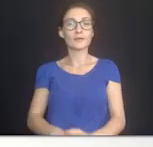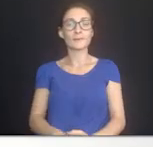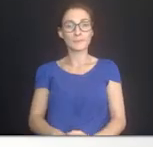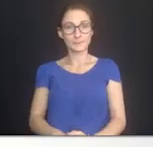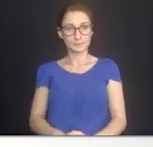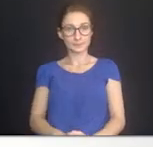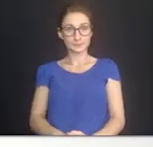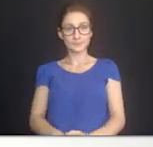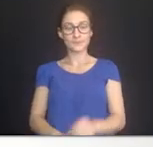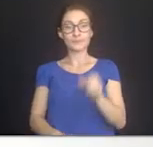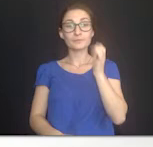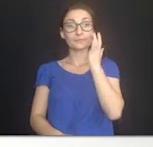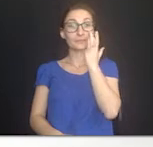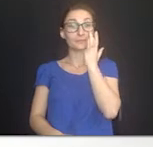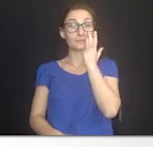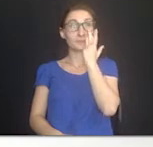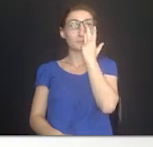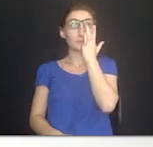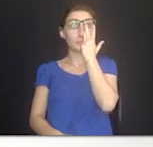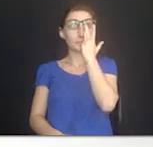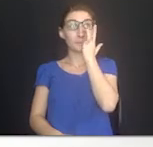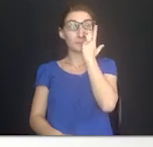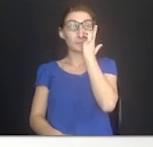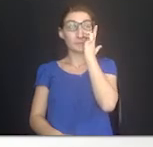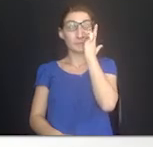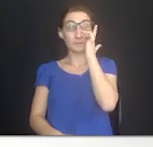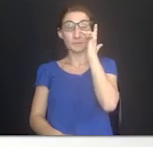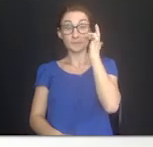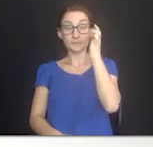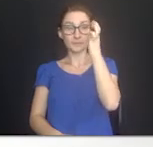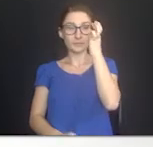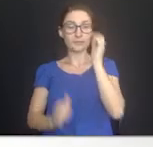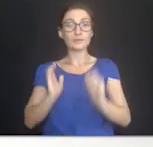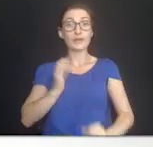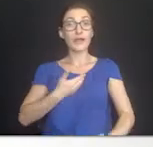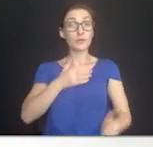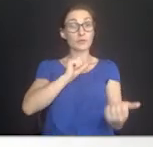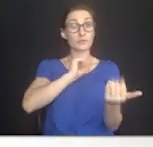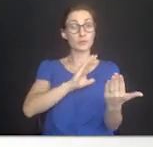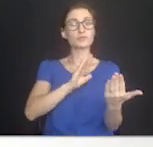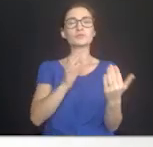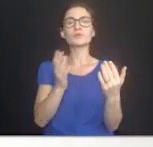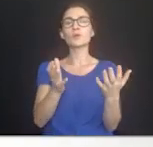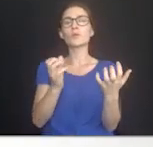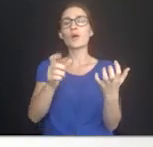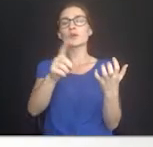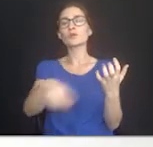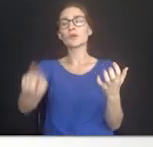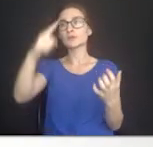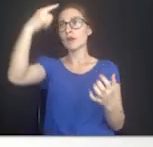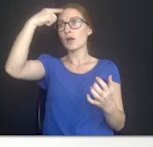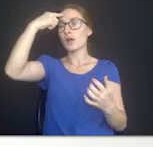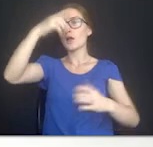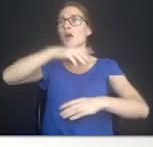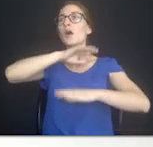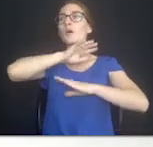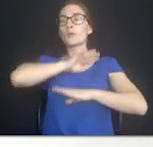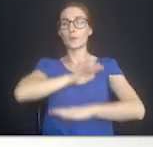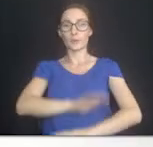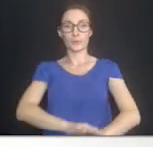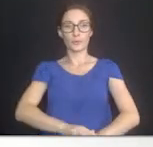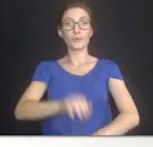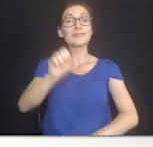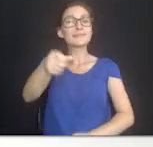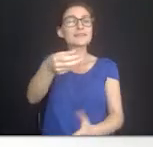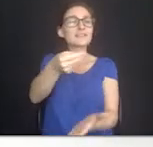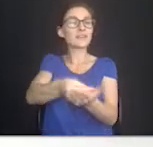And the design is to make sure that you have peace of mind, right? Yes, we're securing a financial future and all these things, but for me,